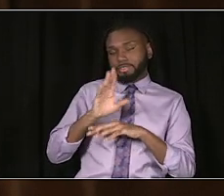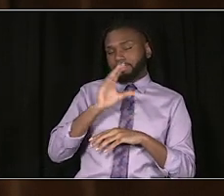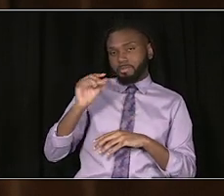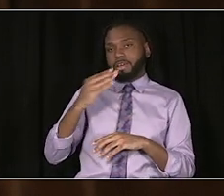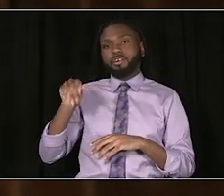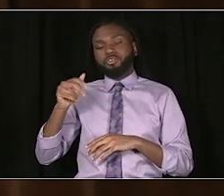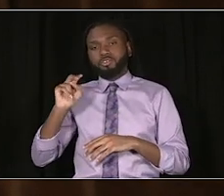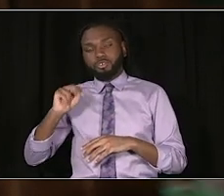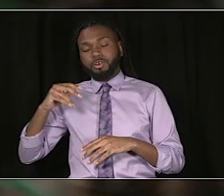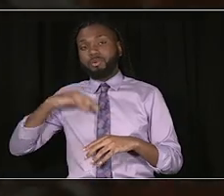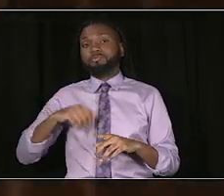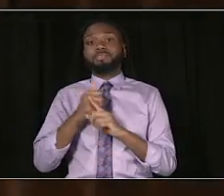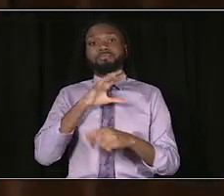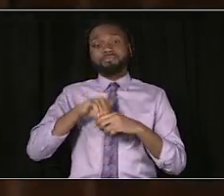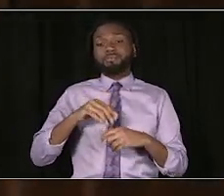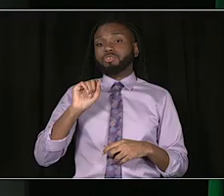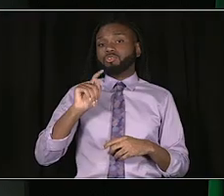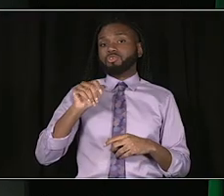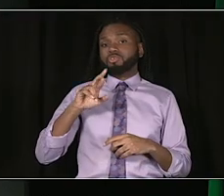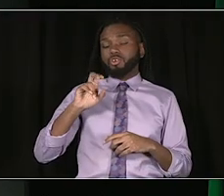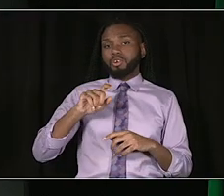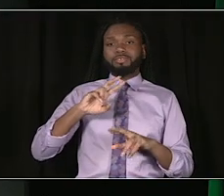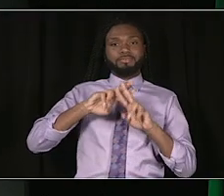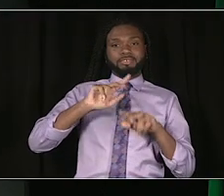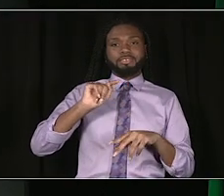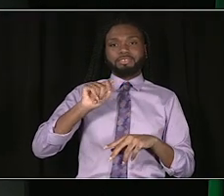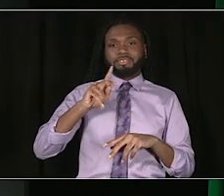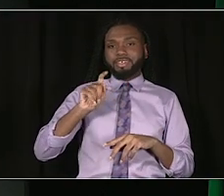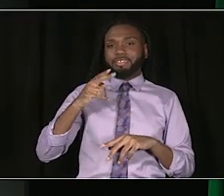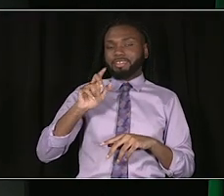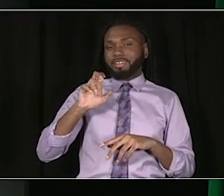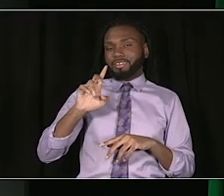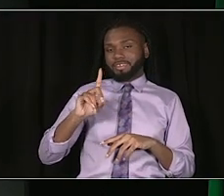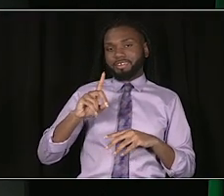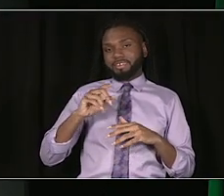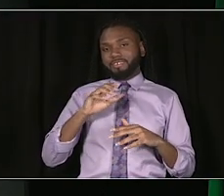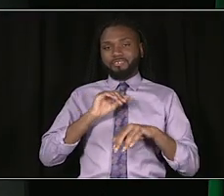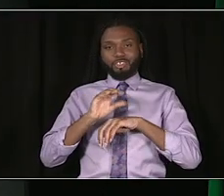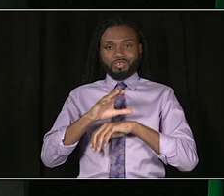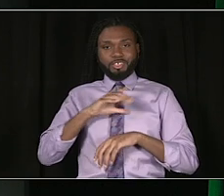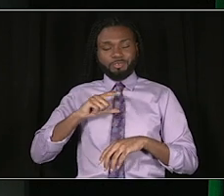the Starz Take the Lead Advisory Council. Thanks so much.